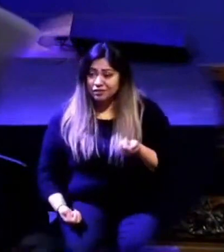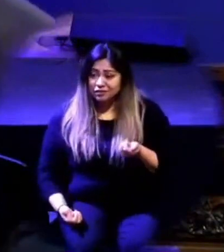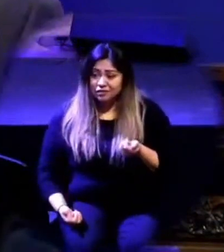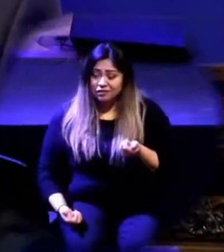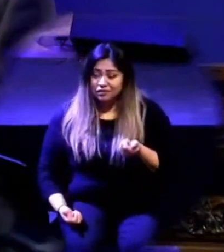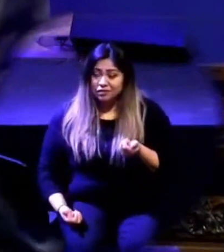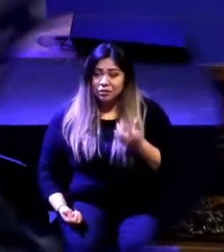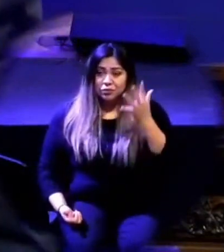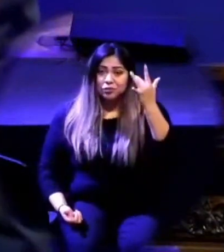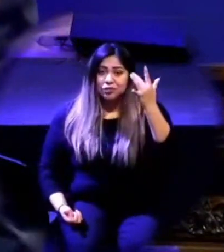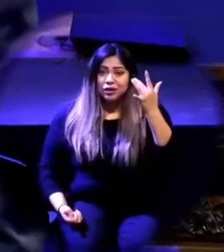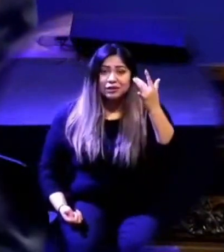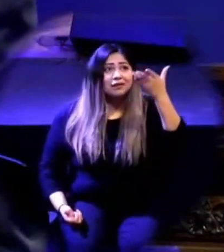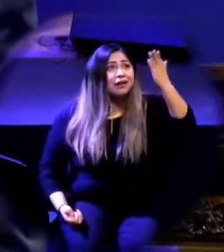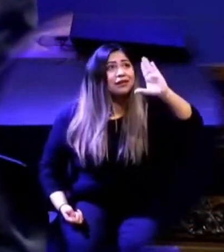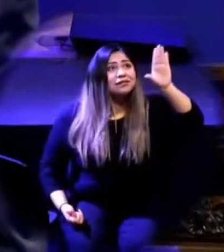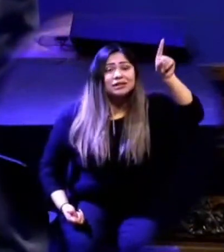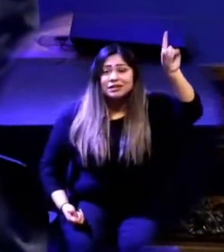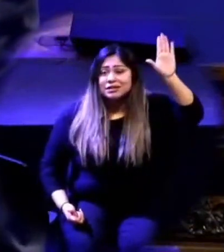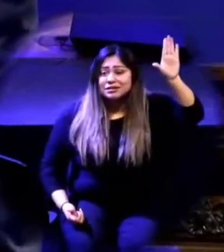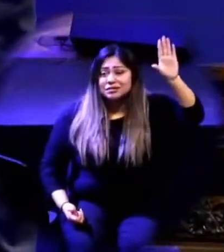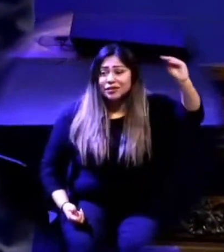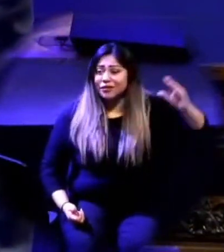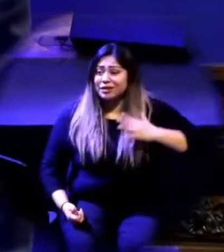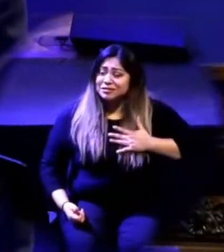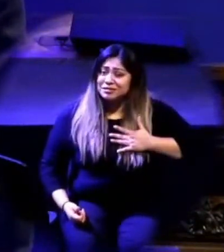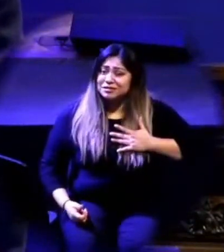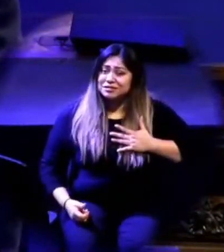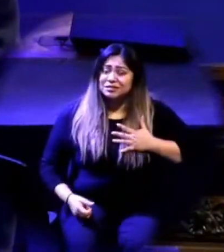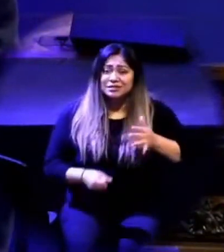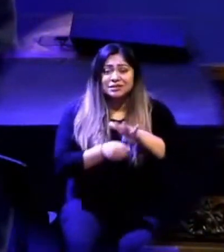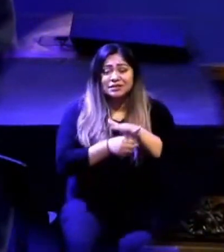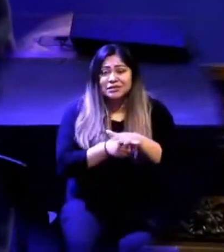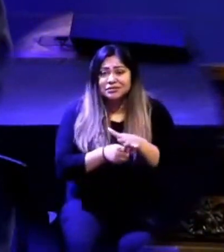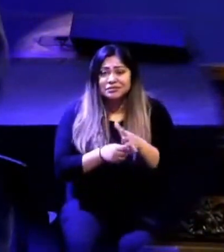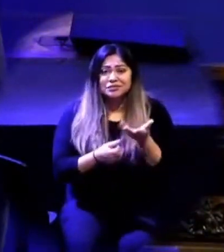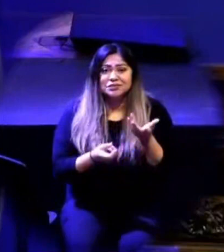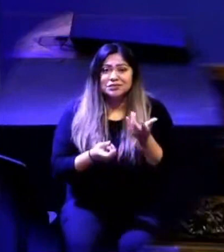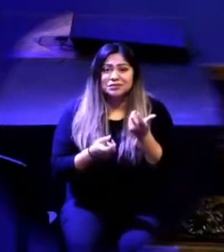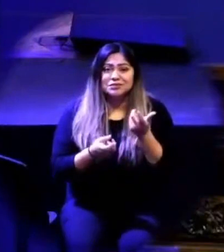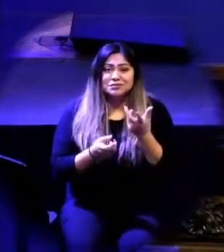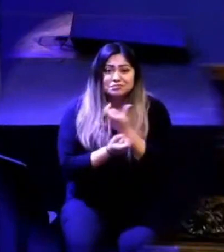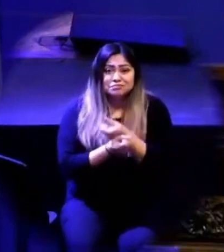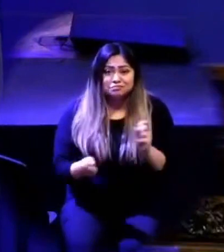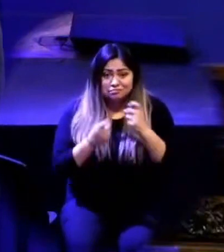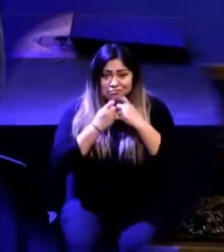enough to save even a sinner like me.